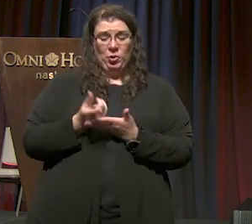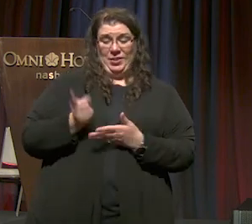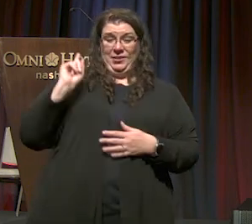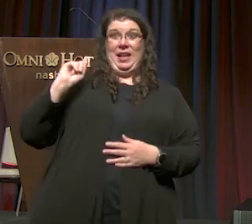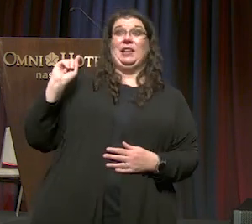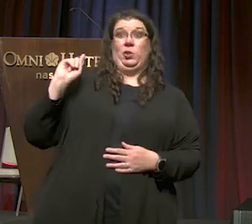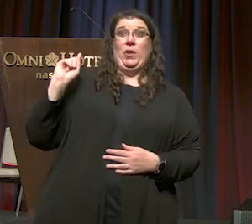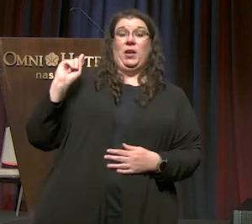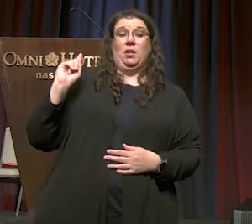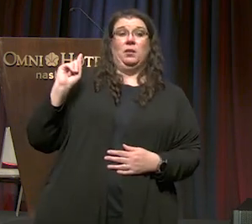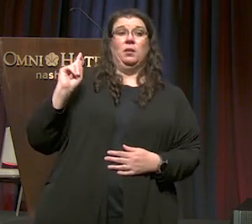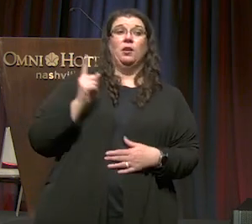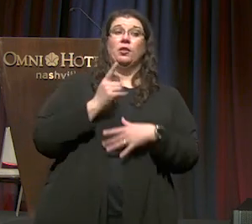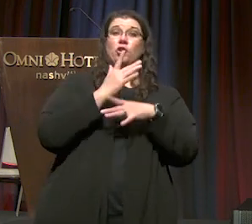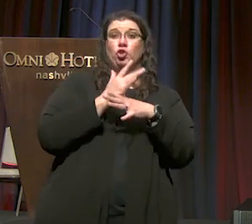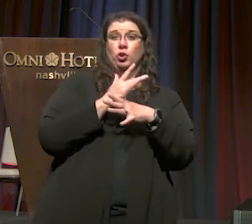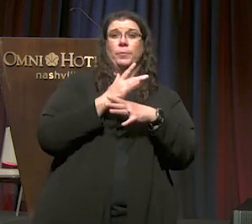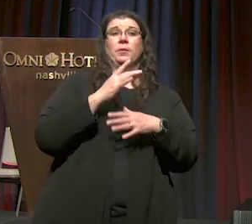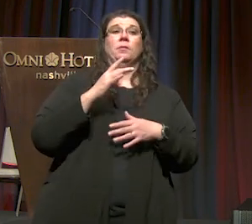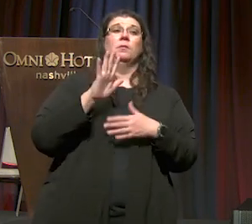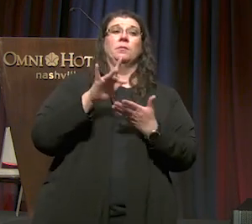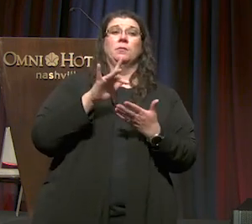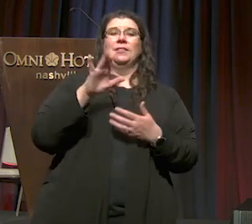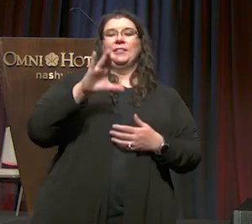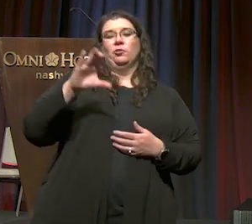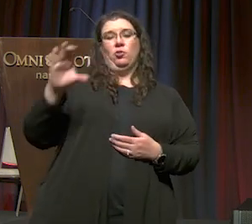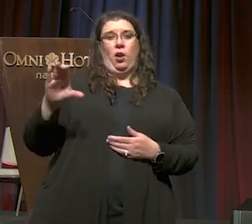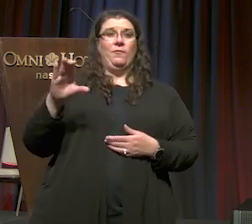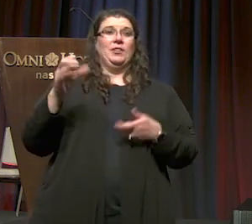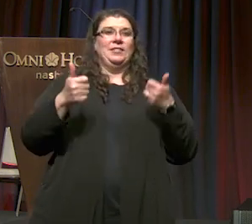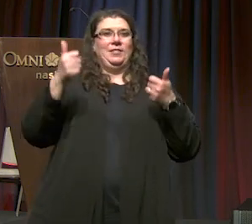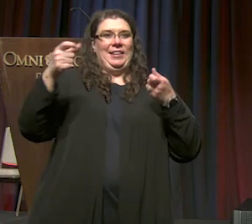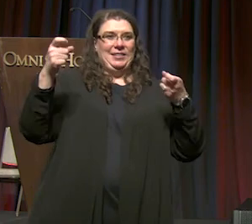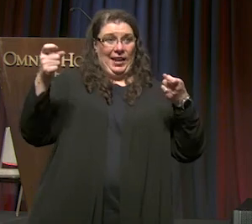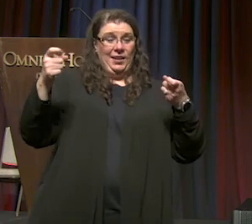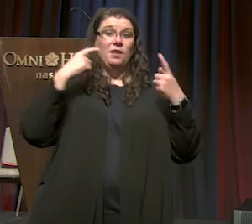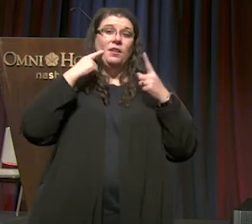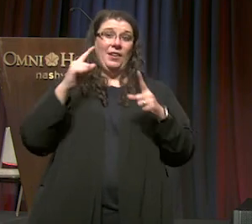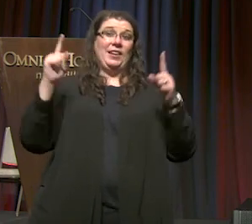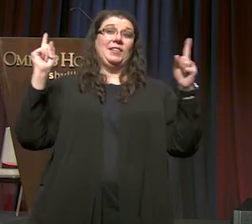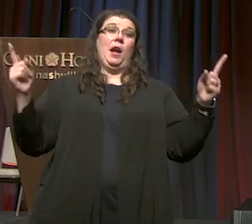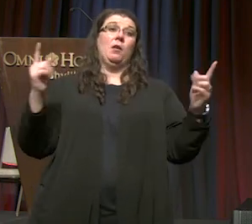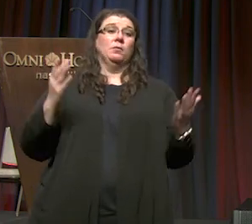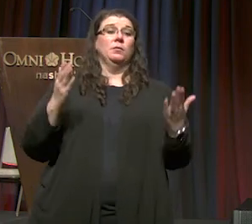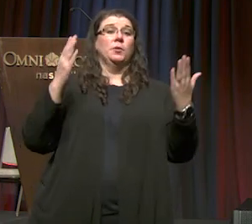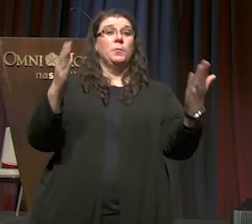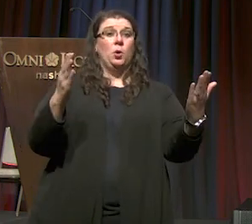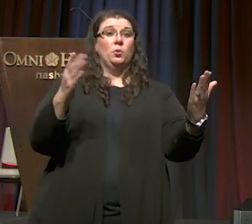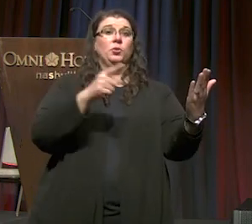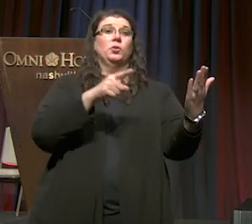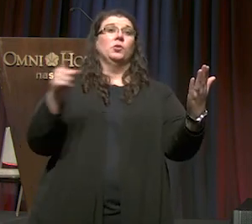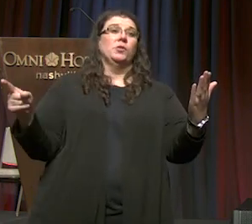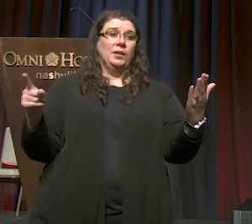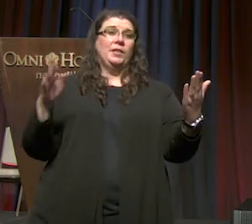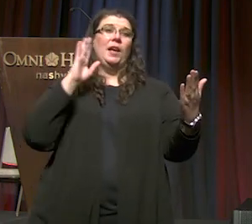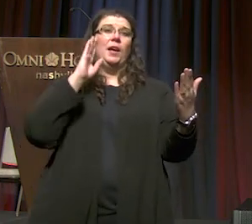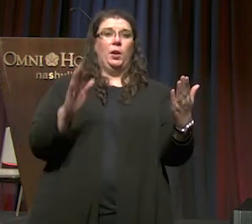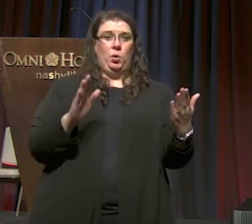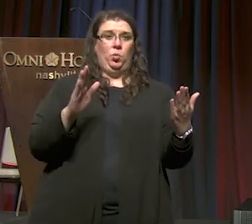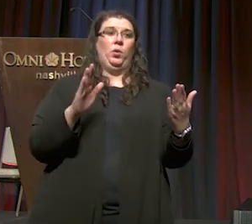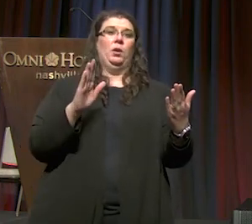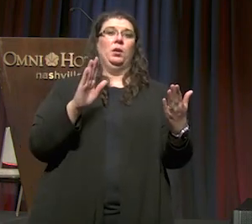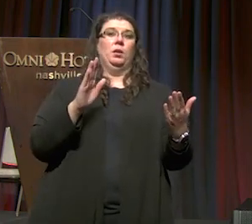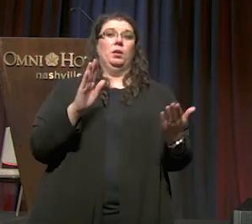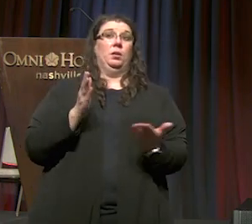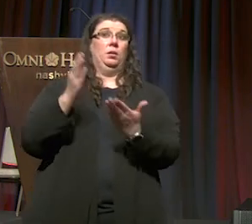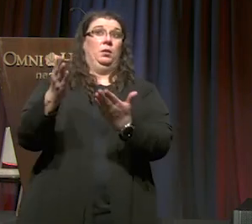week, the German Central Conference executive announced the proposal that they're going to put in front of their